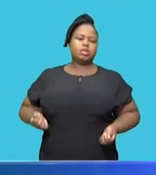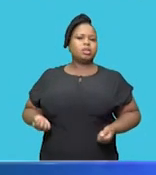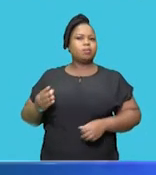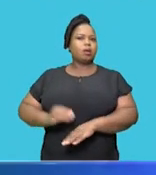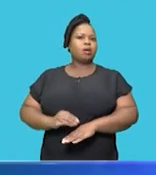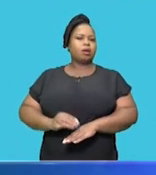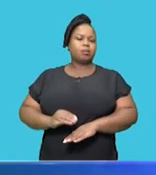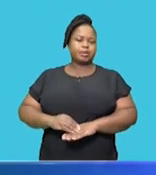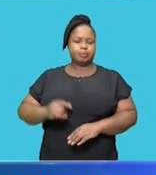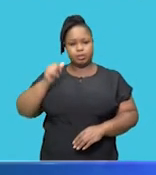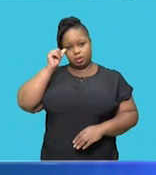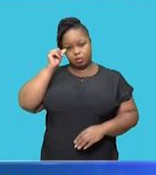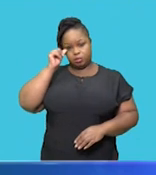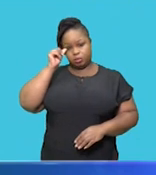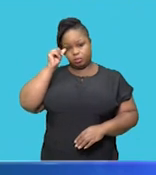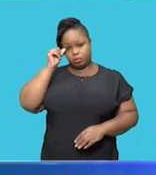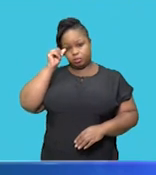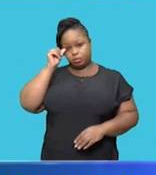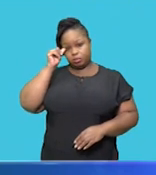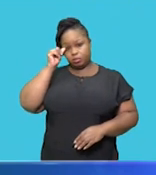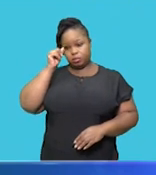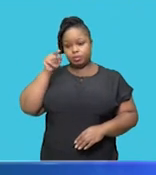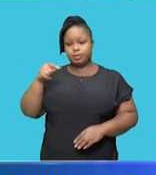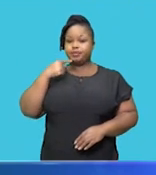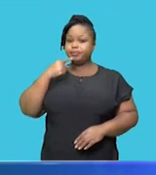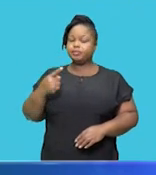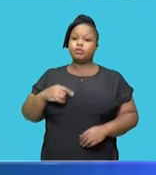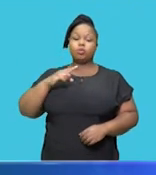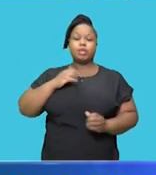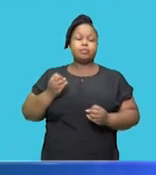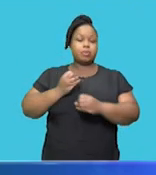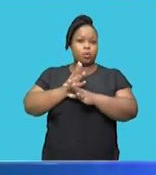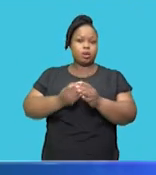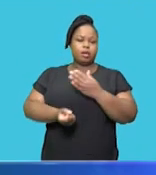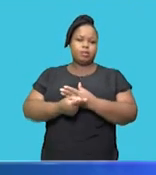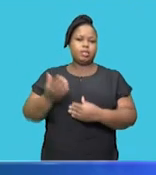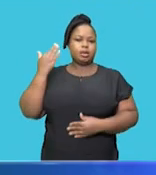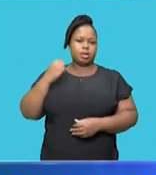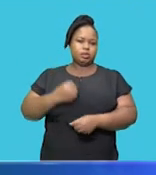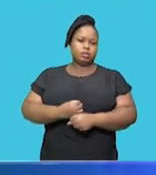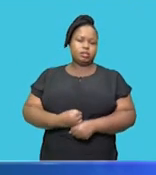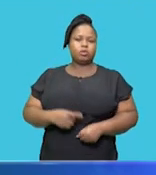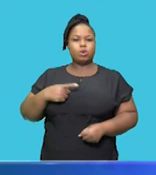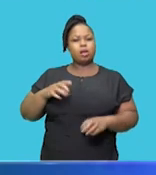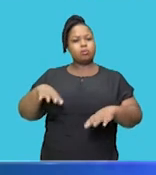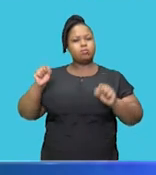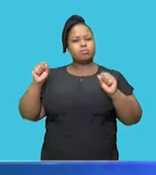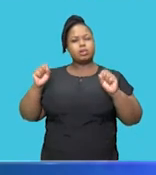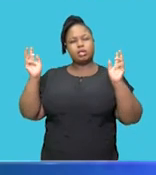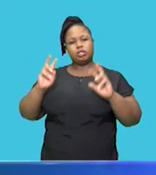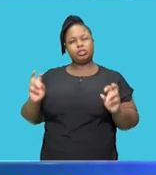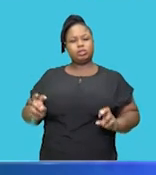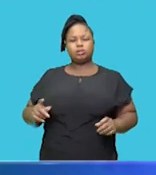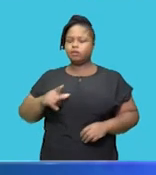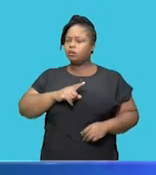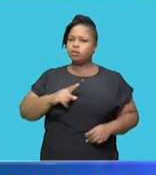inkinga. Izakhamuzi zithi selokhu lesi sigubhu esincane saqhuma amalanga abomlilo ngonyaka owedlule zibhekana nokucima kwegesi